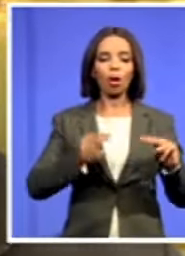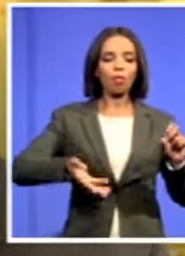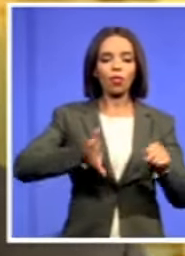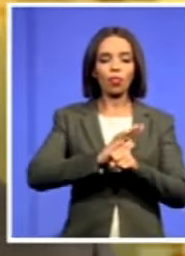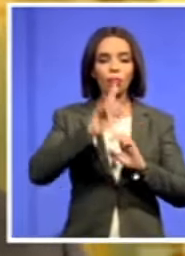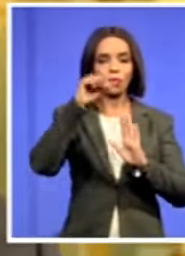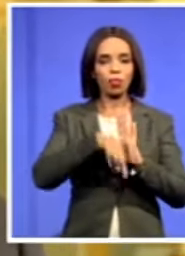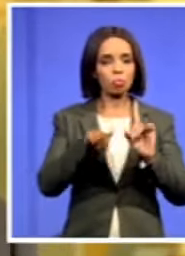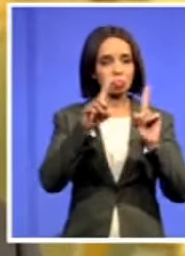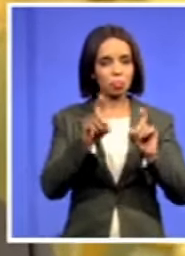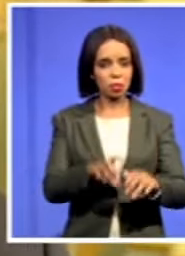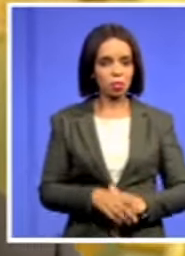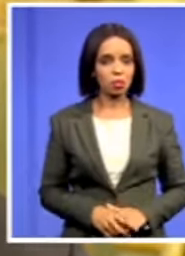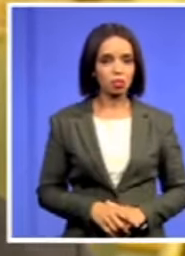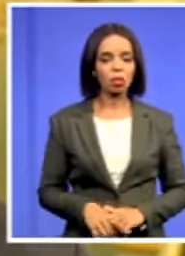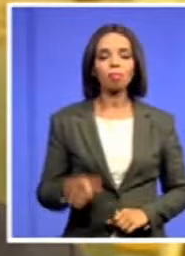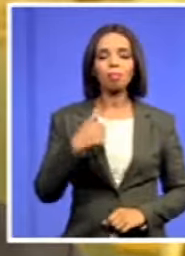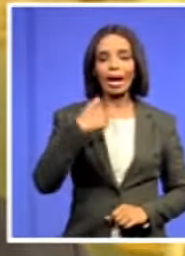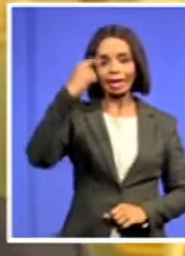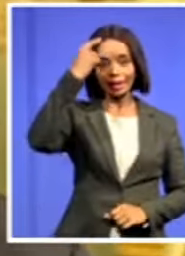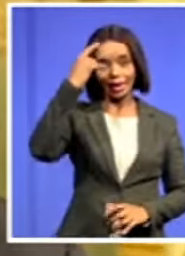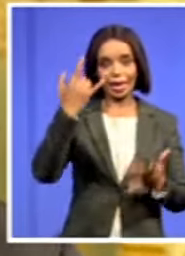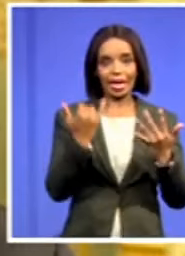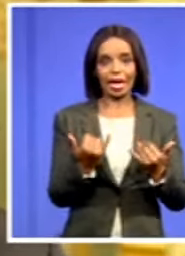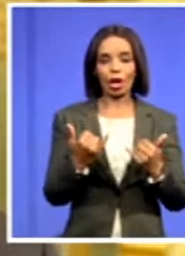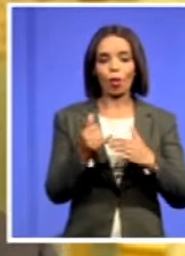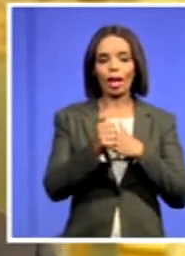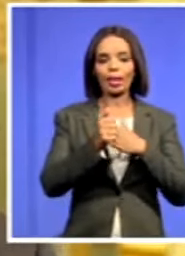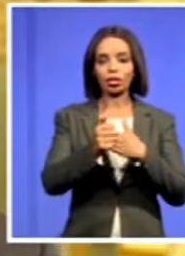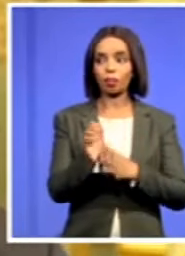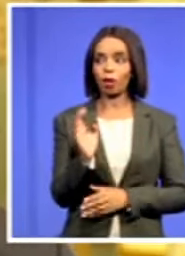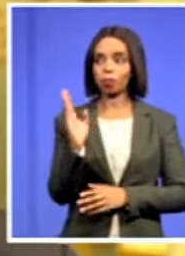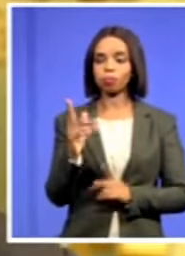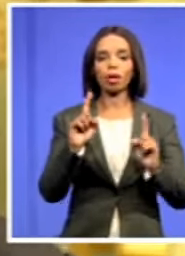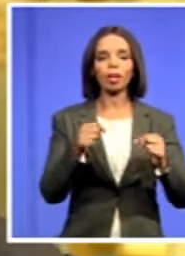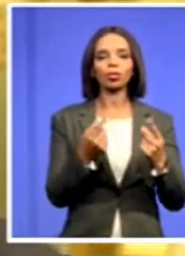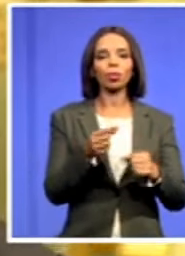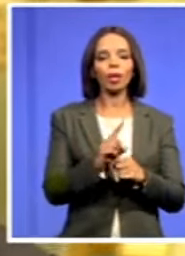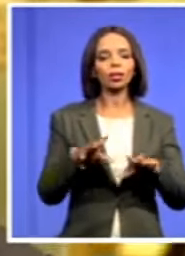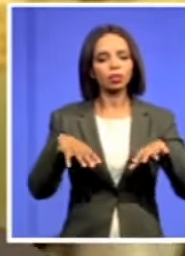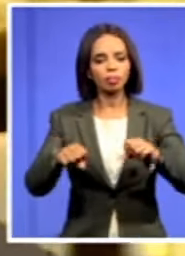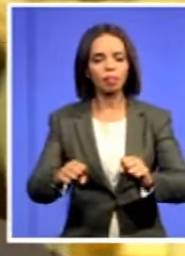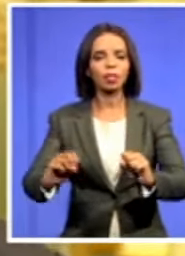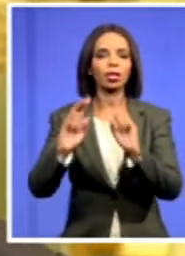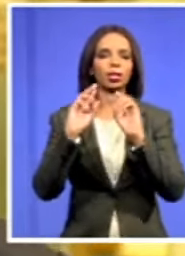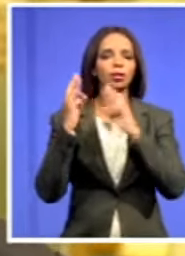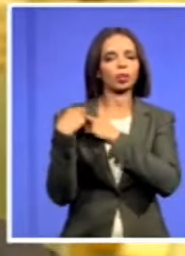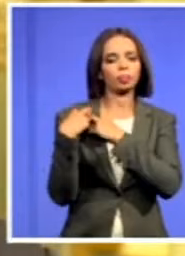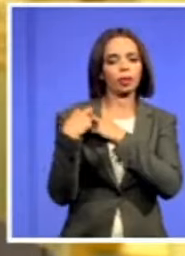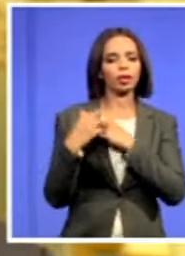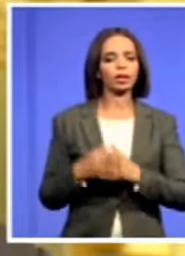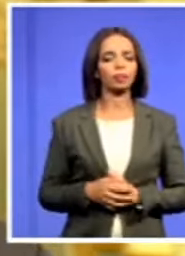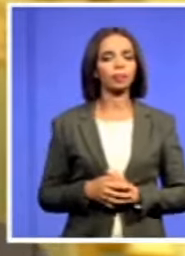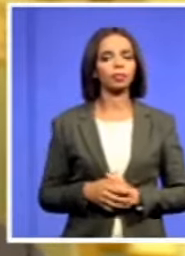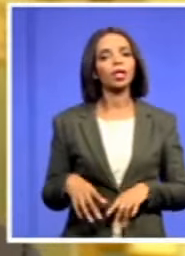take responsibility and go back to the drawing board and look at the situation holistically,